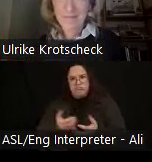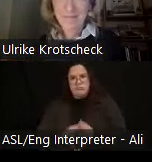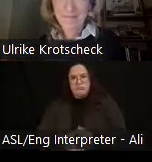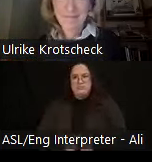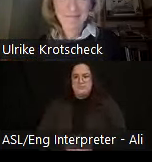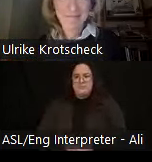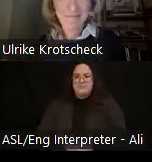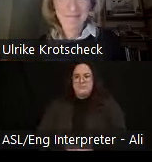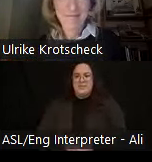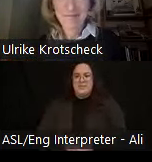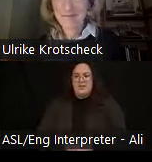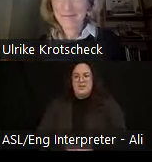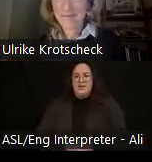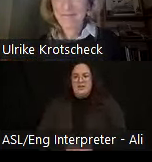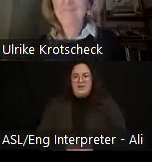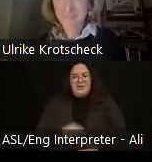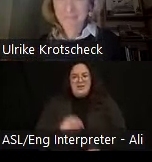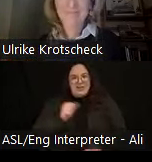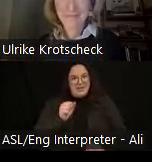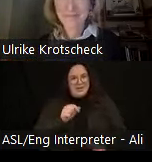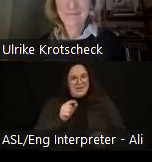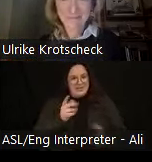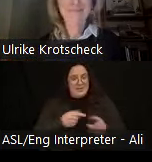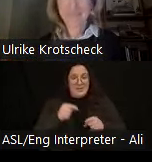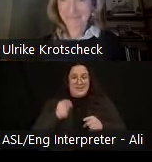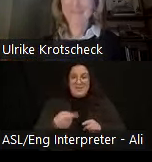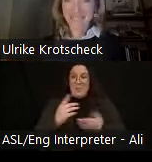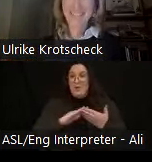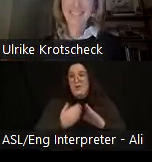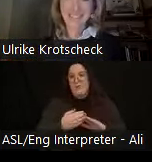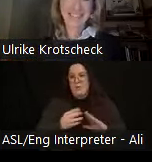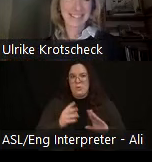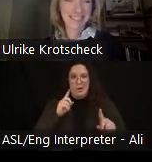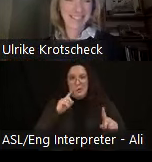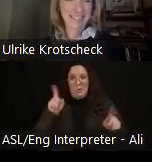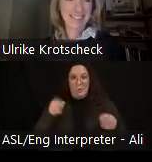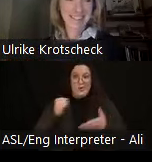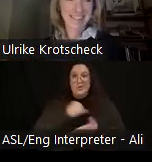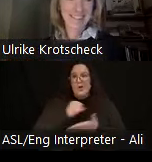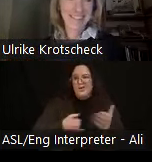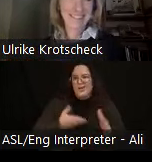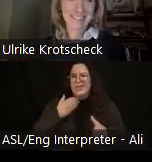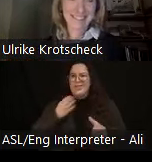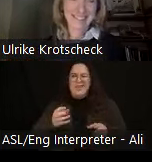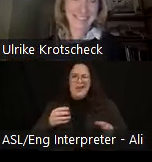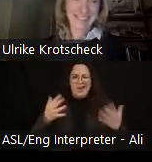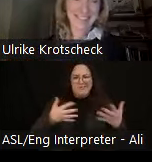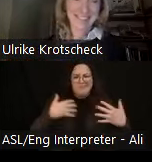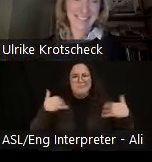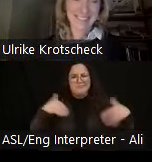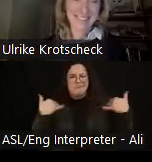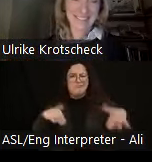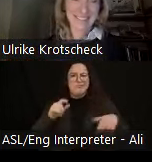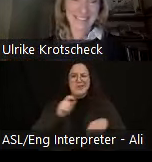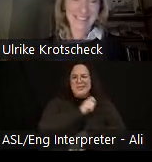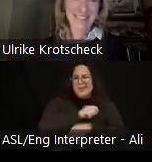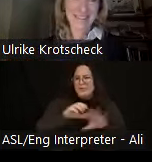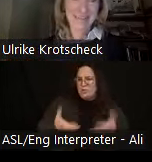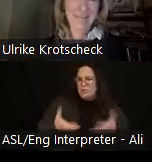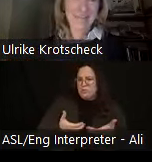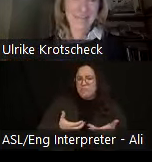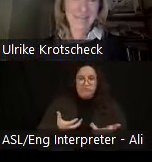Is this just this crazy artistic community that's like out there and kind of, you know, this hippie tattooed group